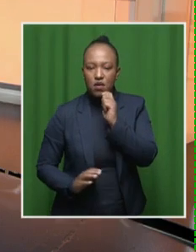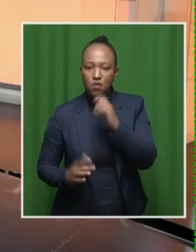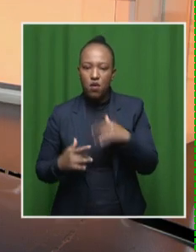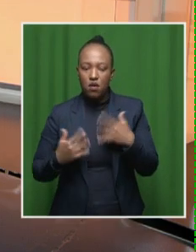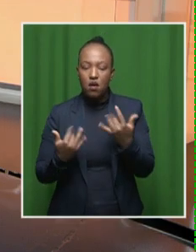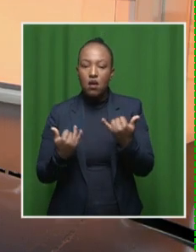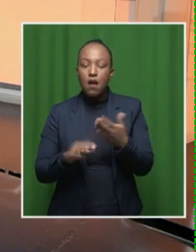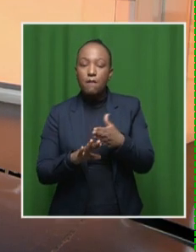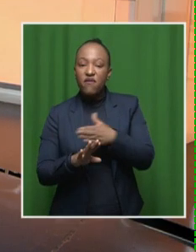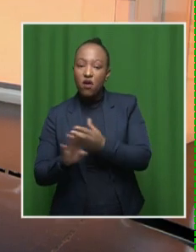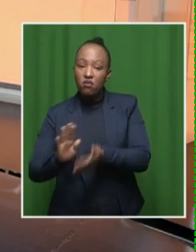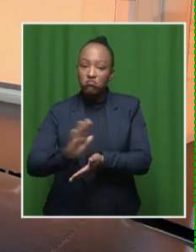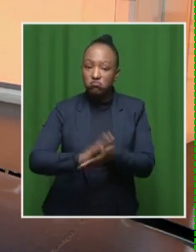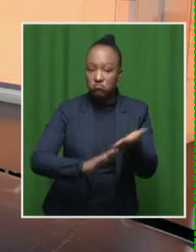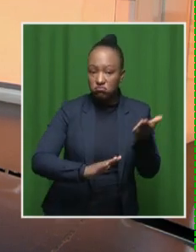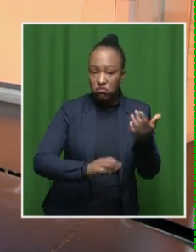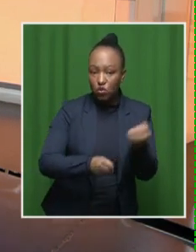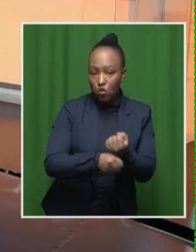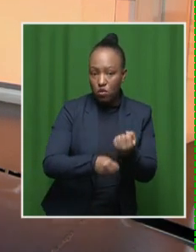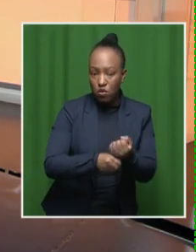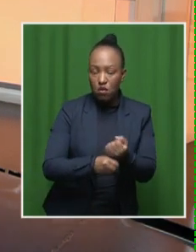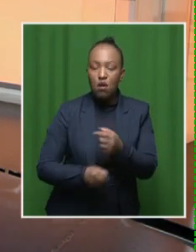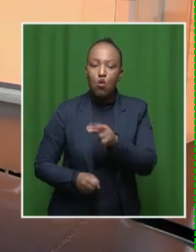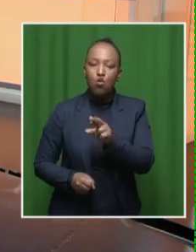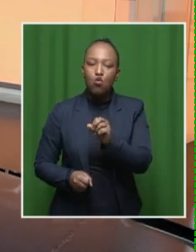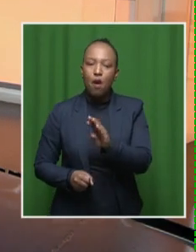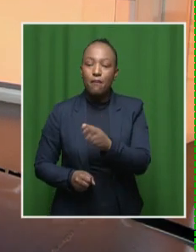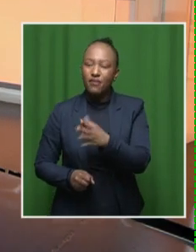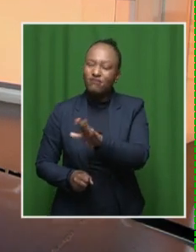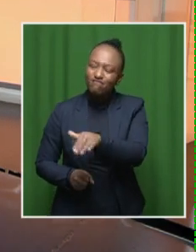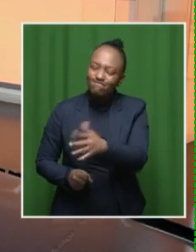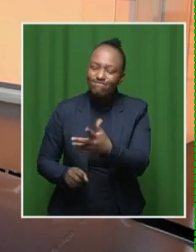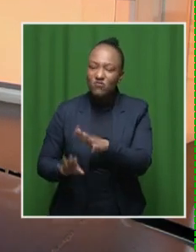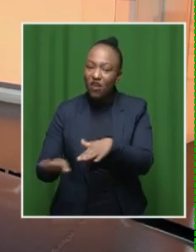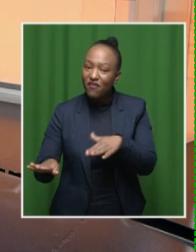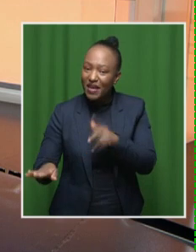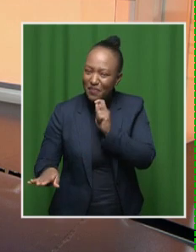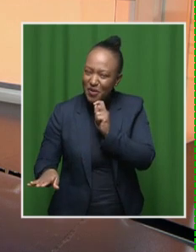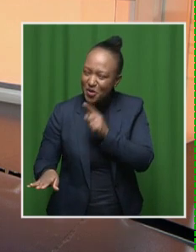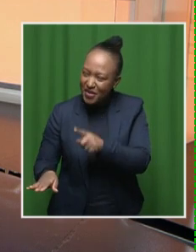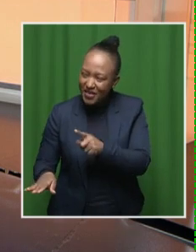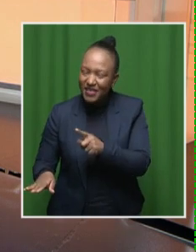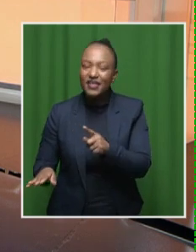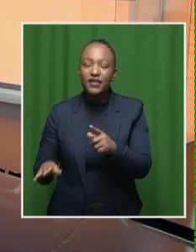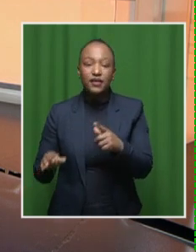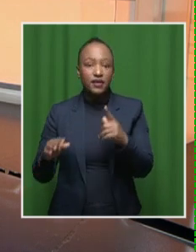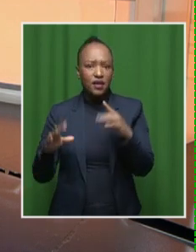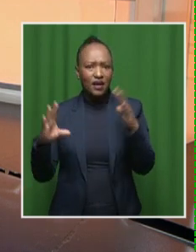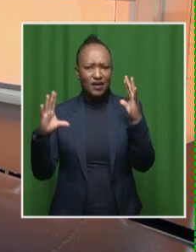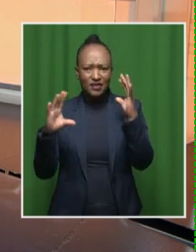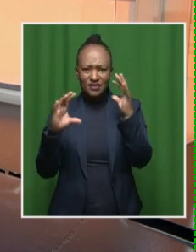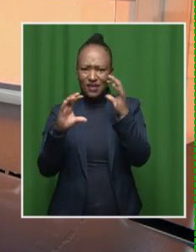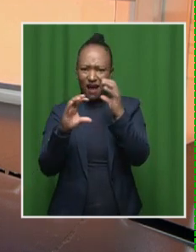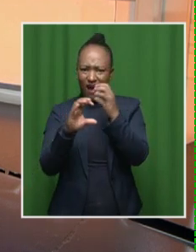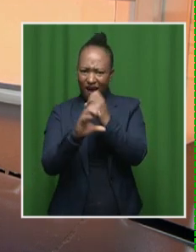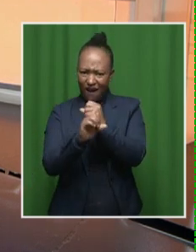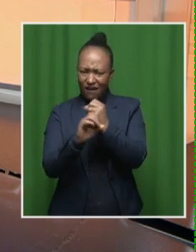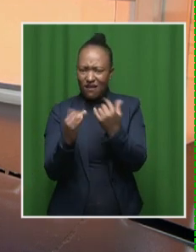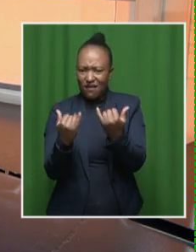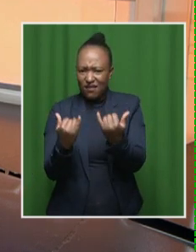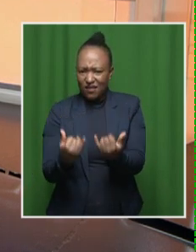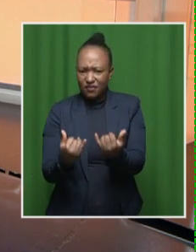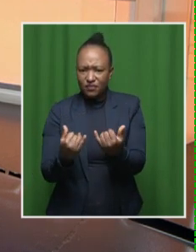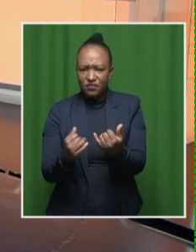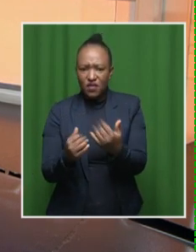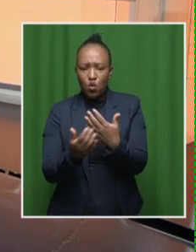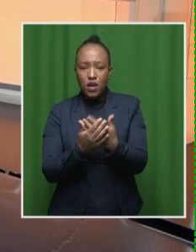All you need to know before you head out. Let's check in with Rob Byrne to find out about that commute. Rob, good morning. It's darker than usual, at least from